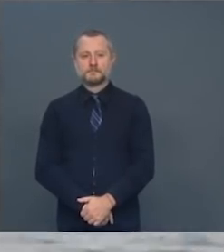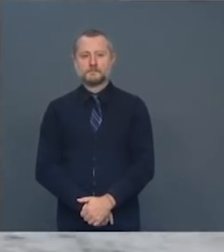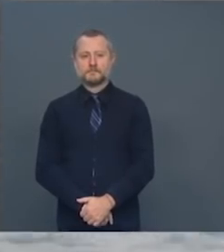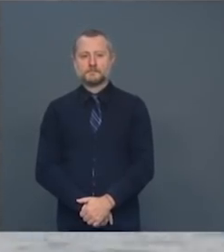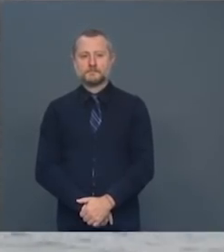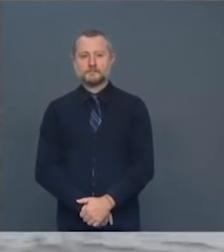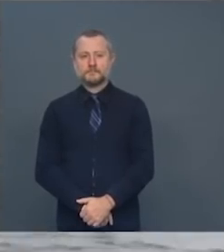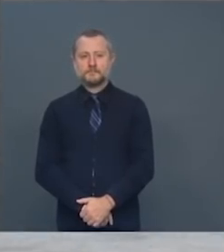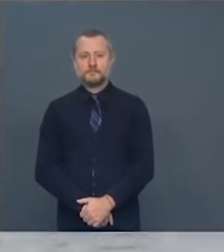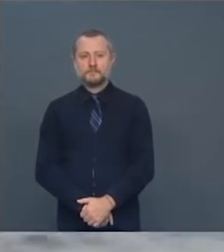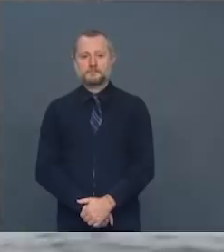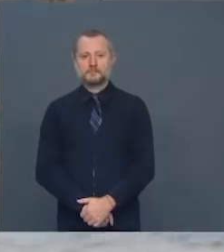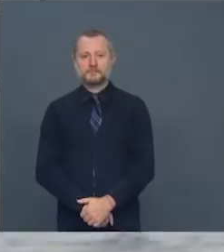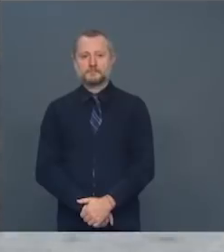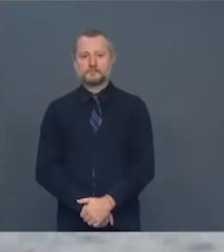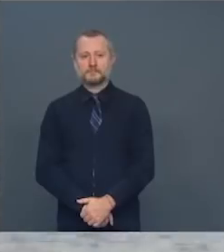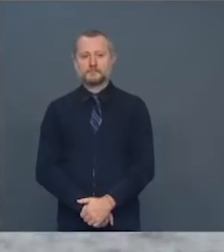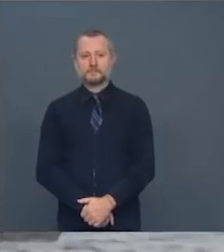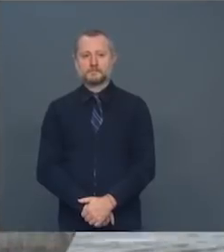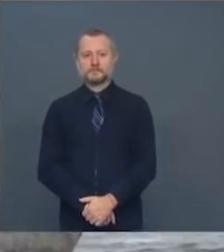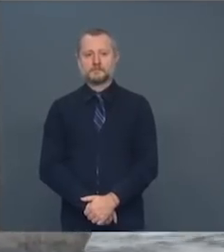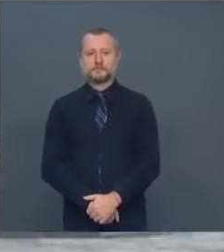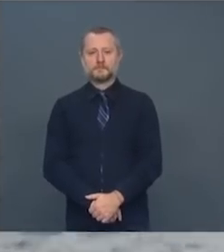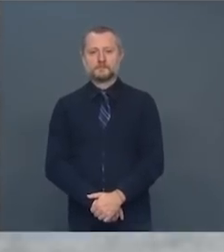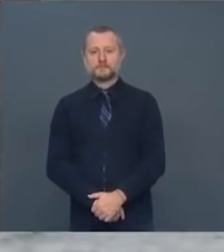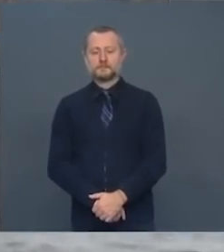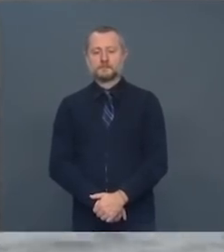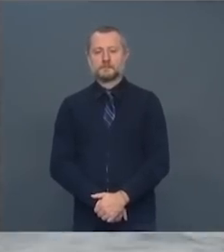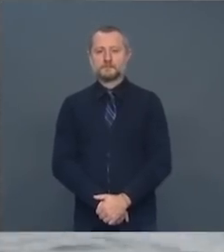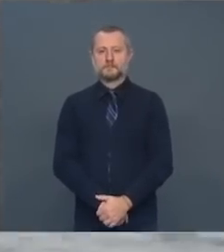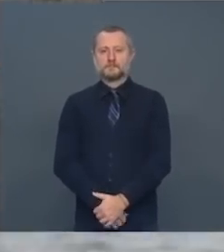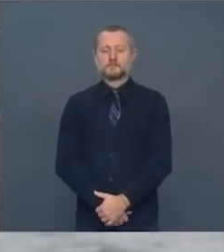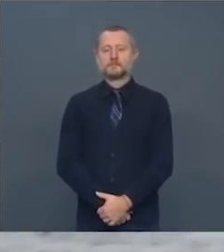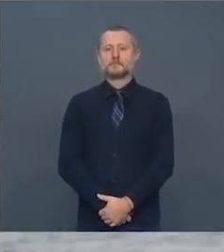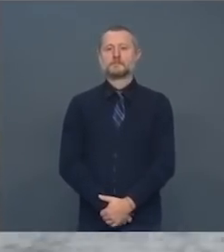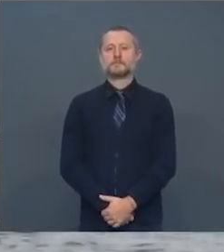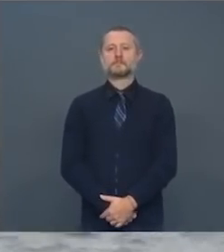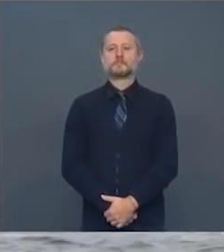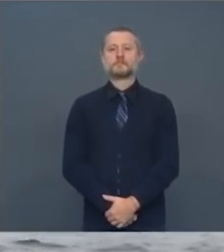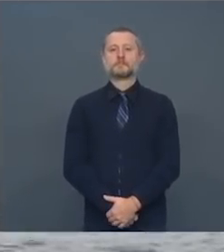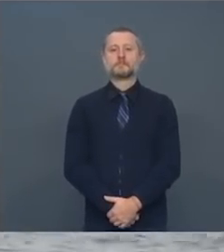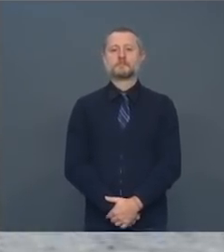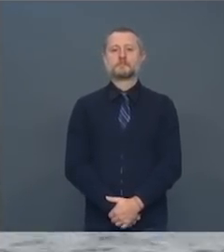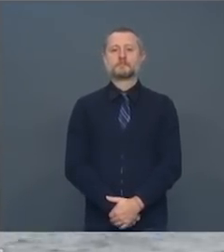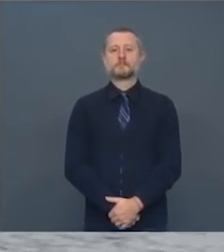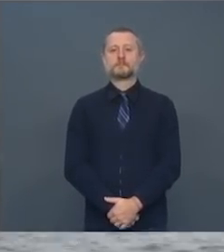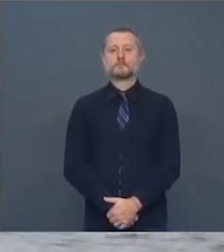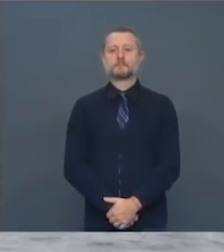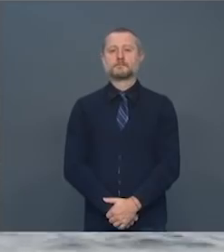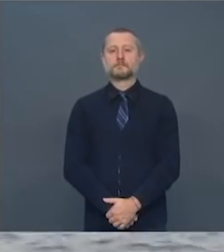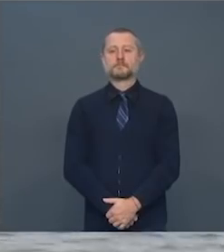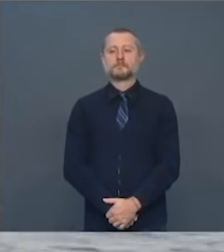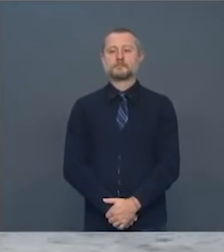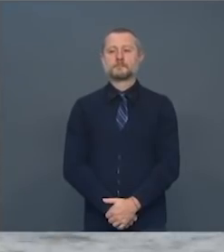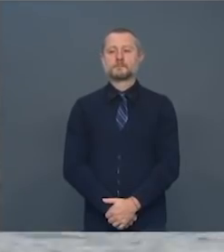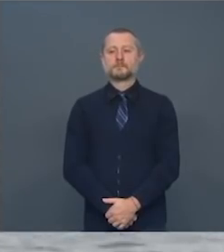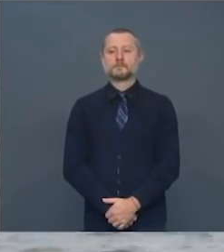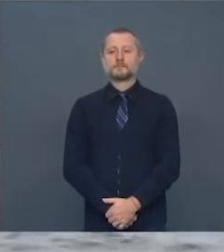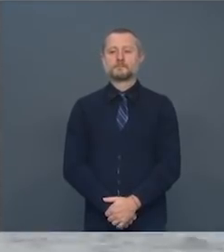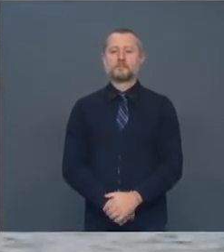again. Or is this an expansion? This is an expansion of original Reef. Correct. There's another one that's coming at too, right? We're actually growing this